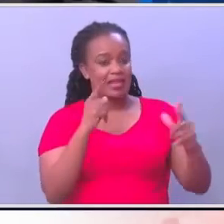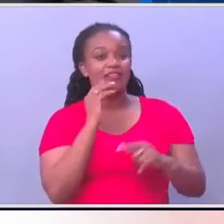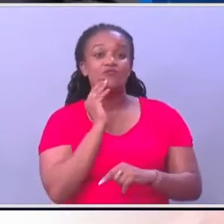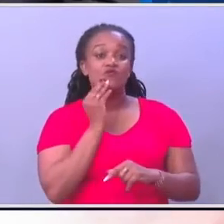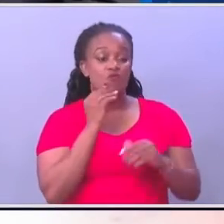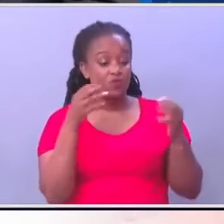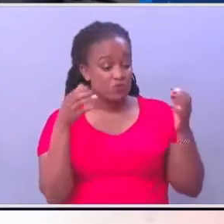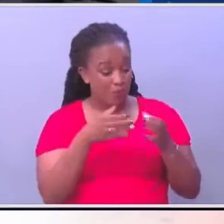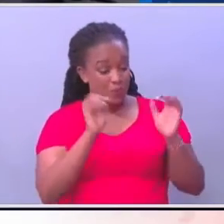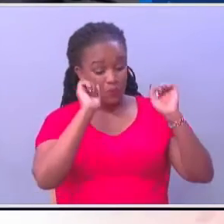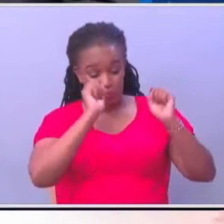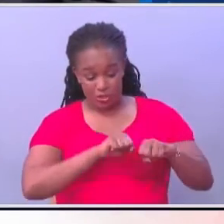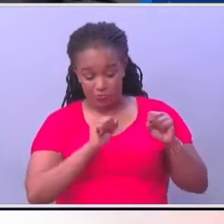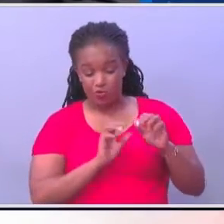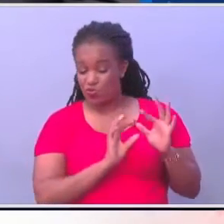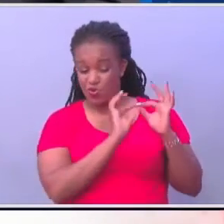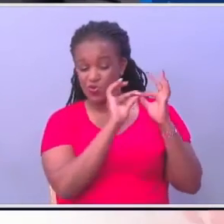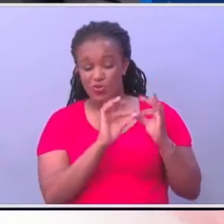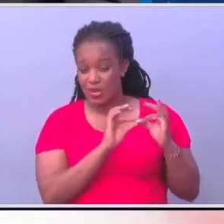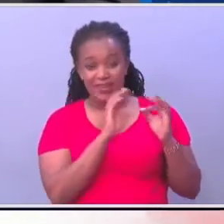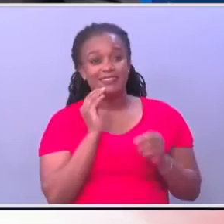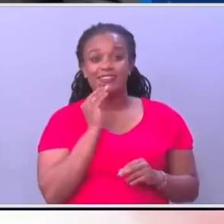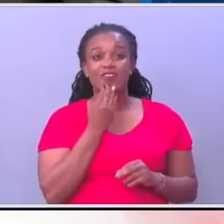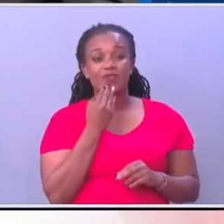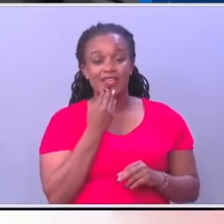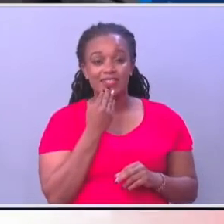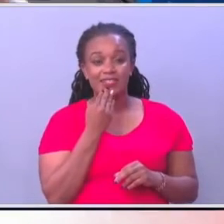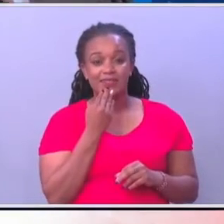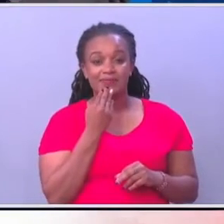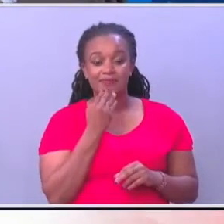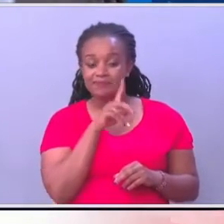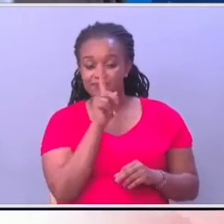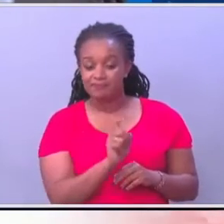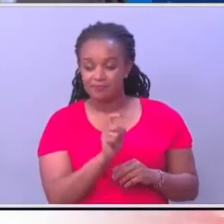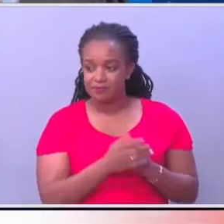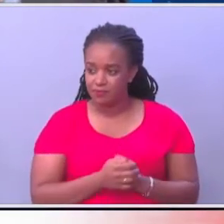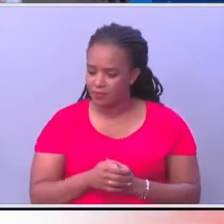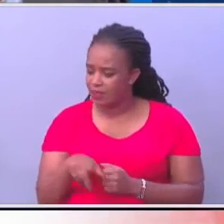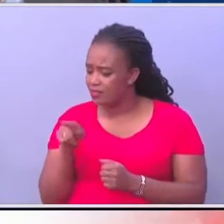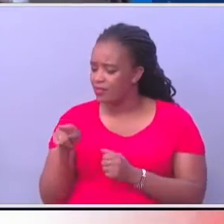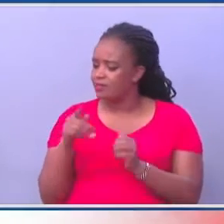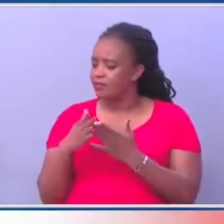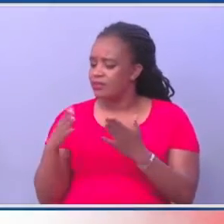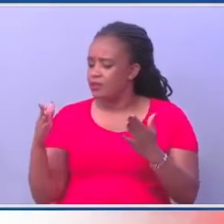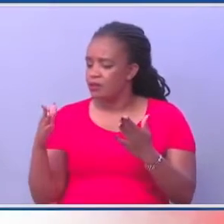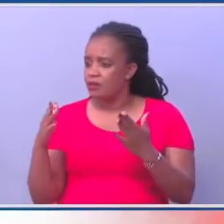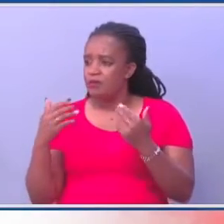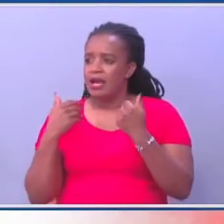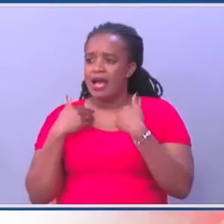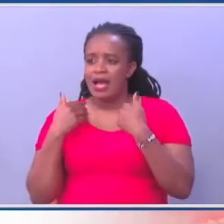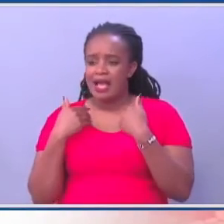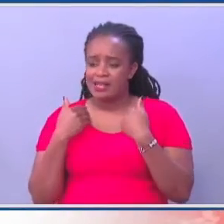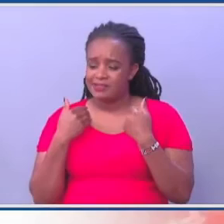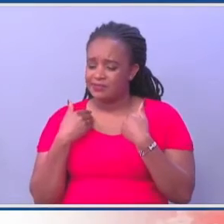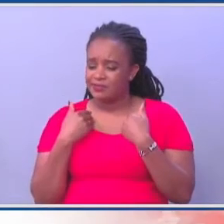it possible to unite the Luyas ahead of the 2022 election? This thing of giving a dog a bad name and